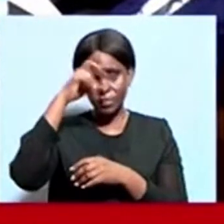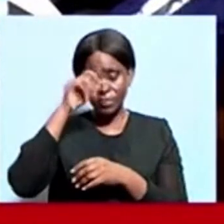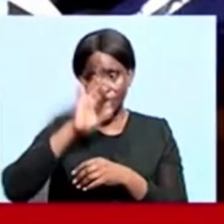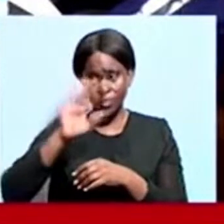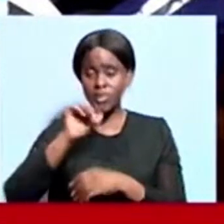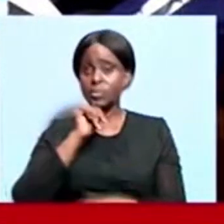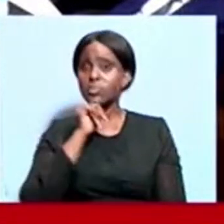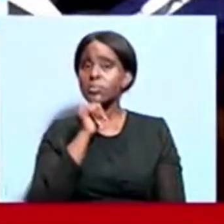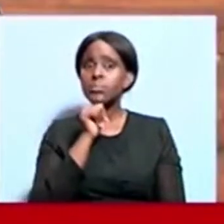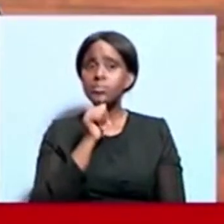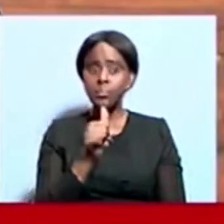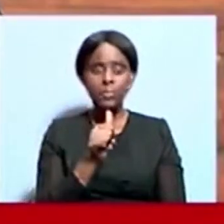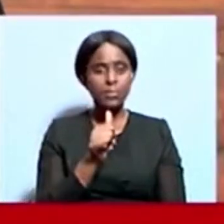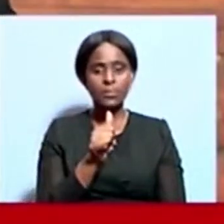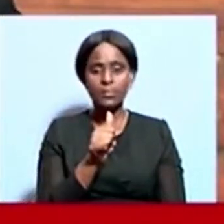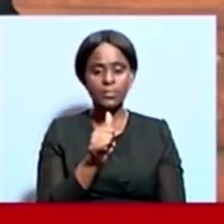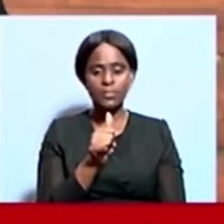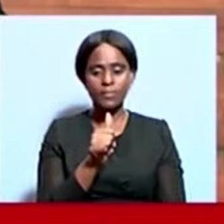not